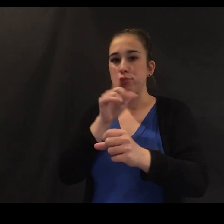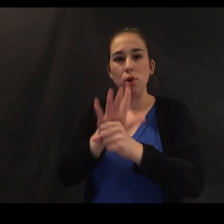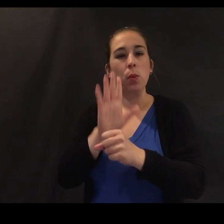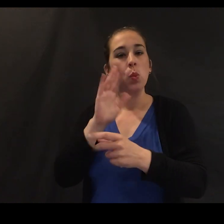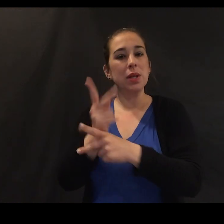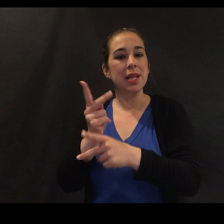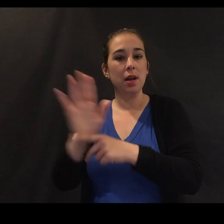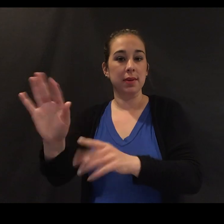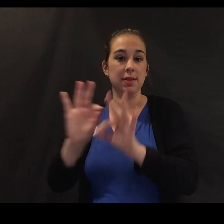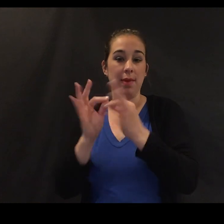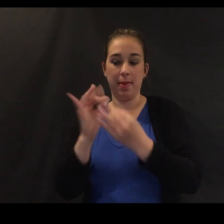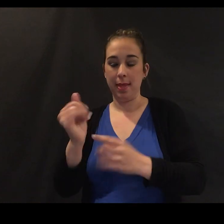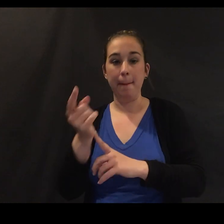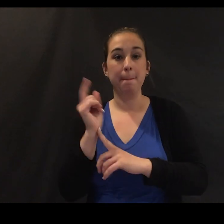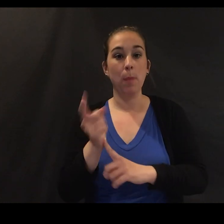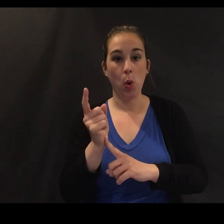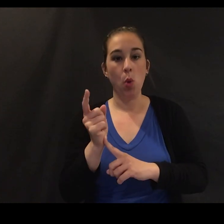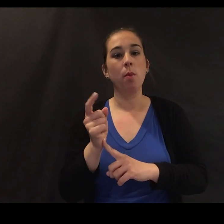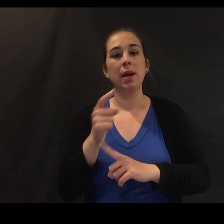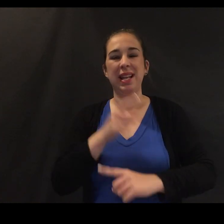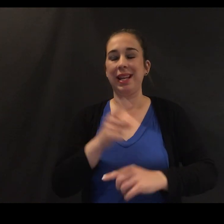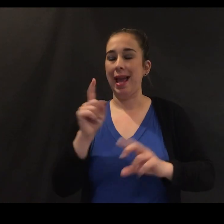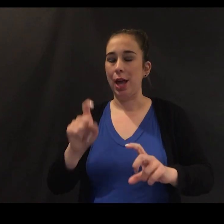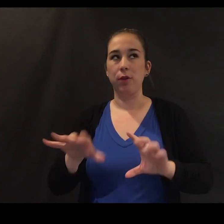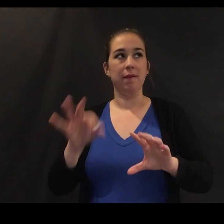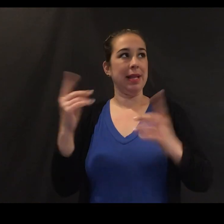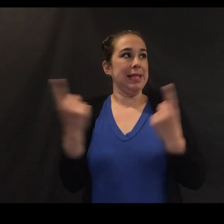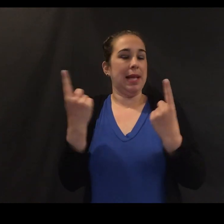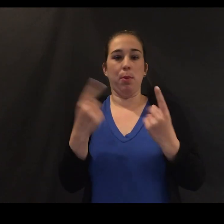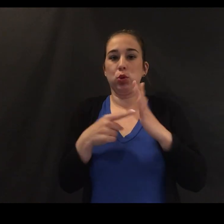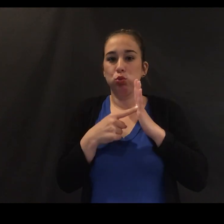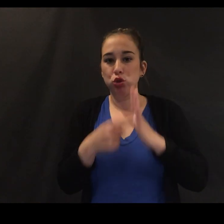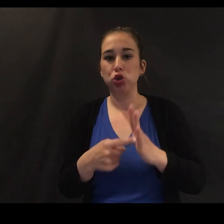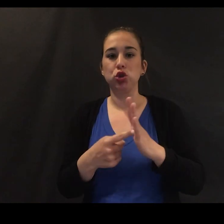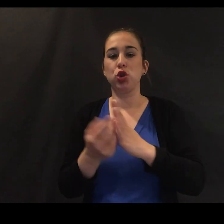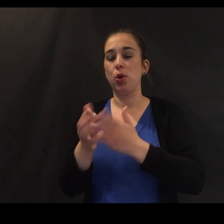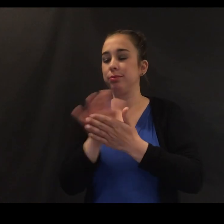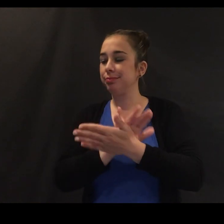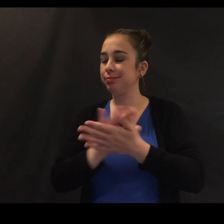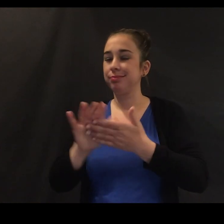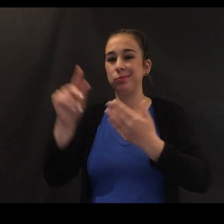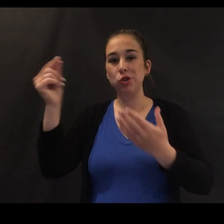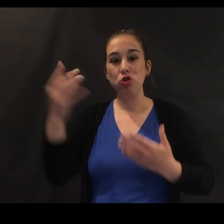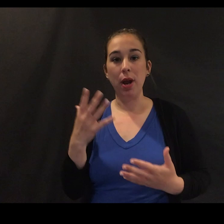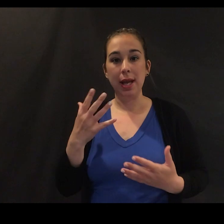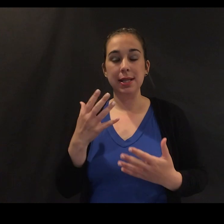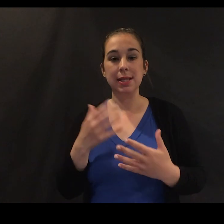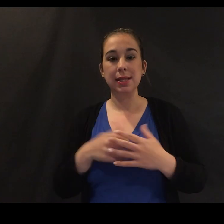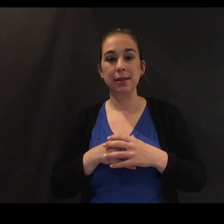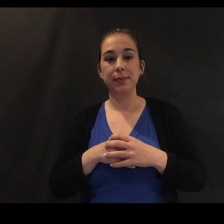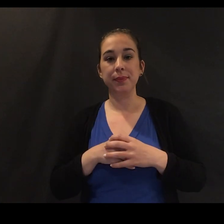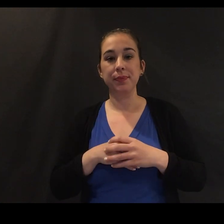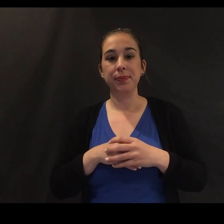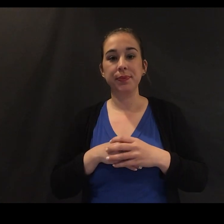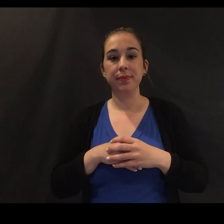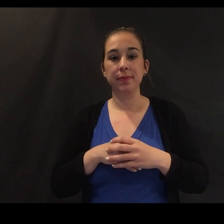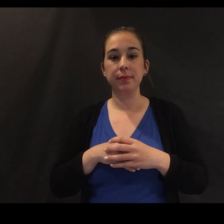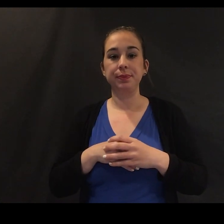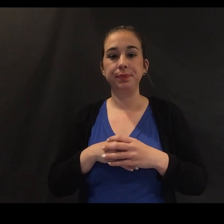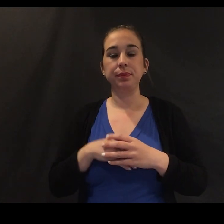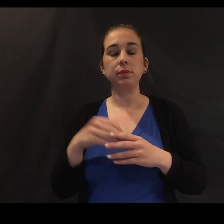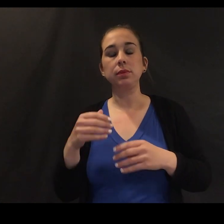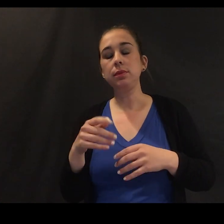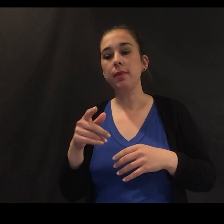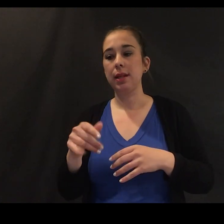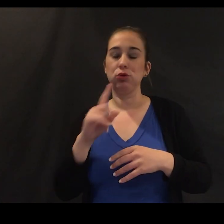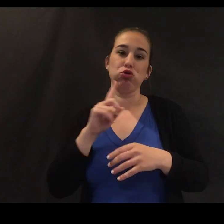in that moment, he said, I've got to find someone to show this kind of grace to. It's actually, this is another story, another message